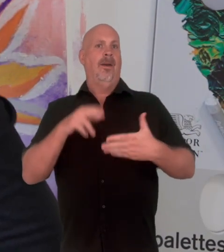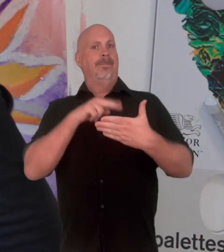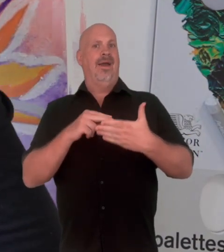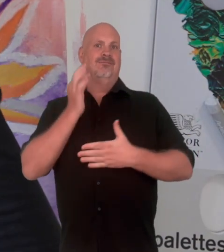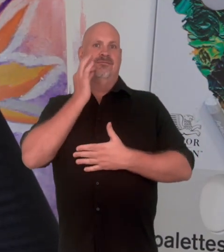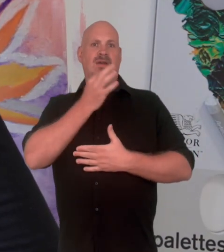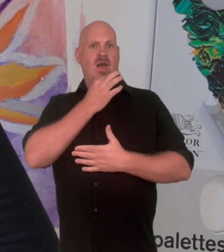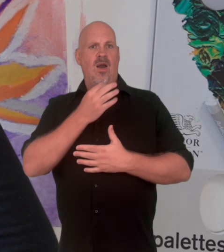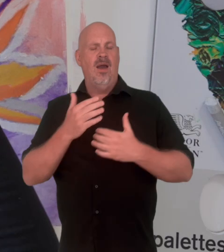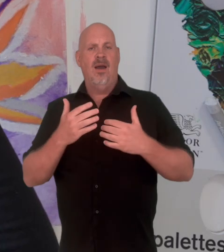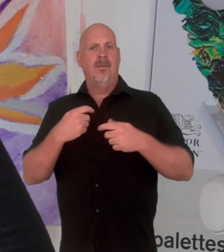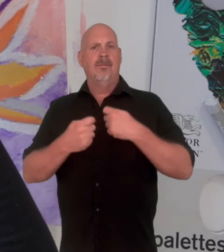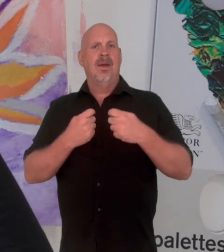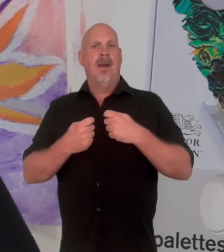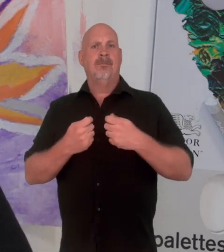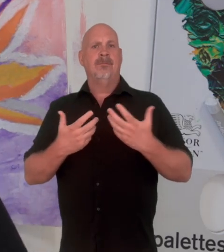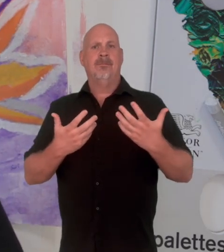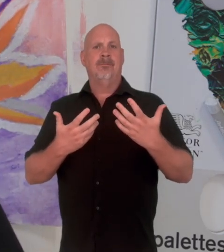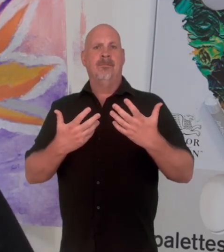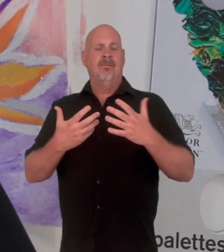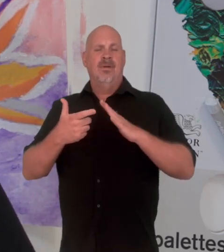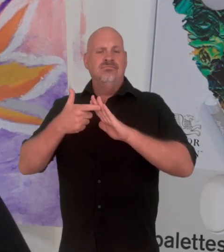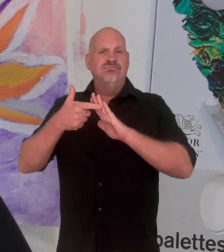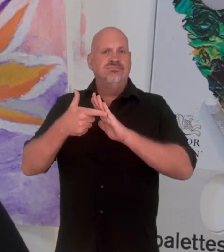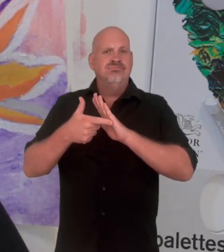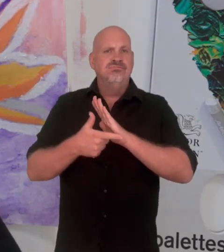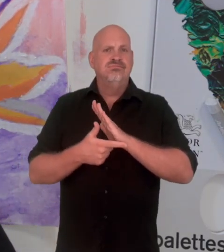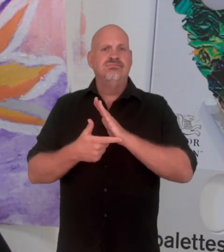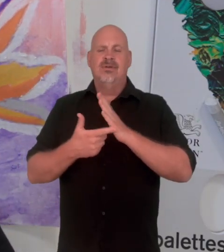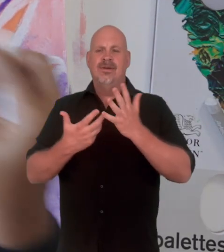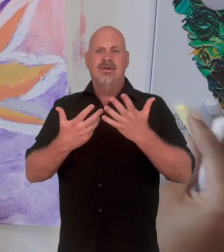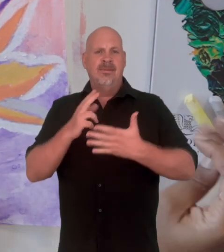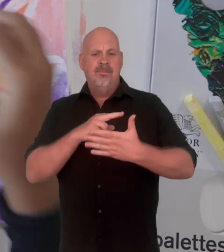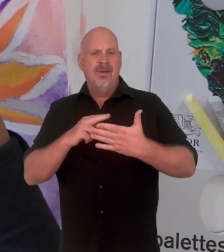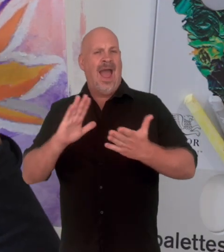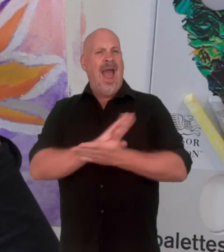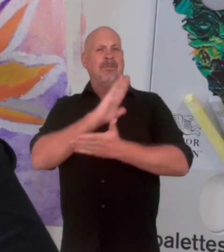a painting of happiness, really. Because what we're doing is really just coloring.